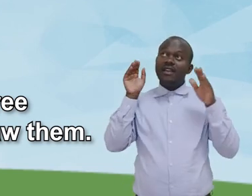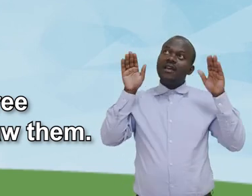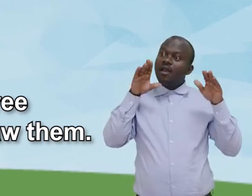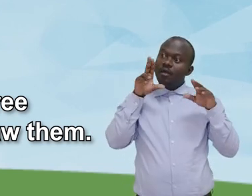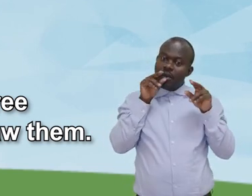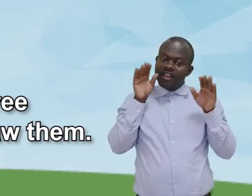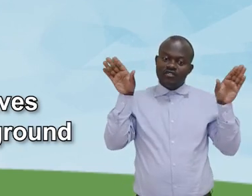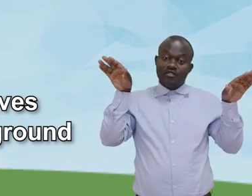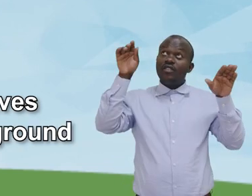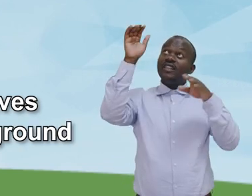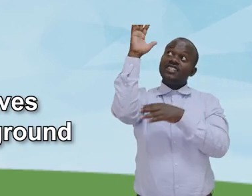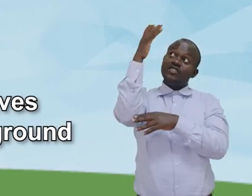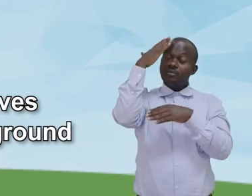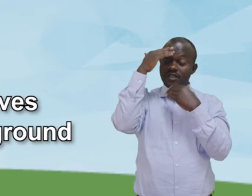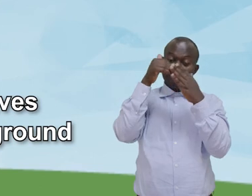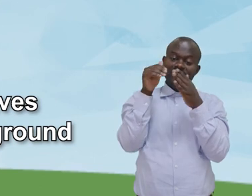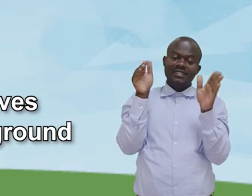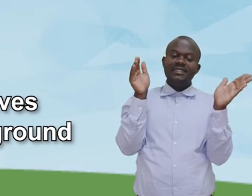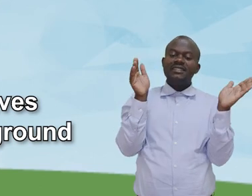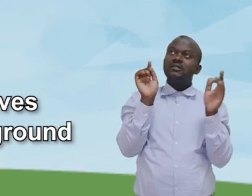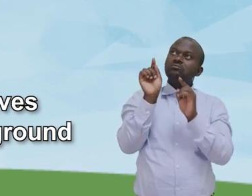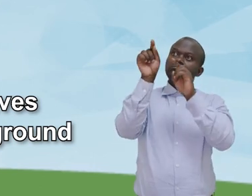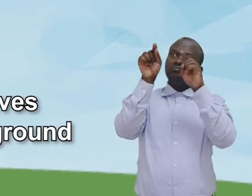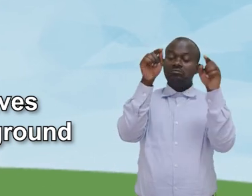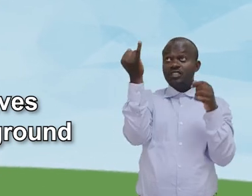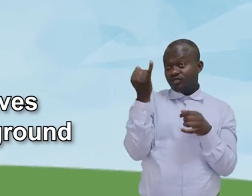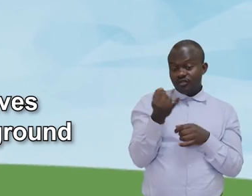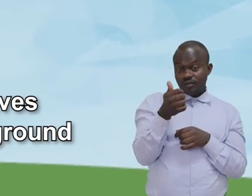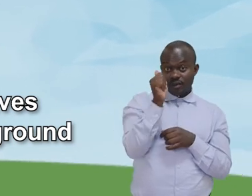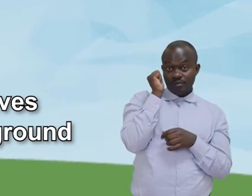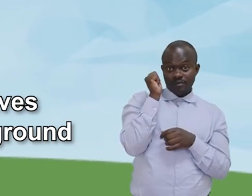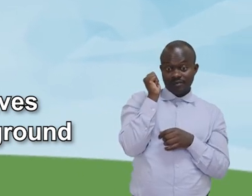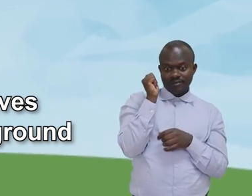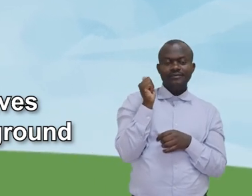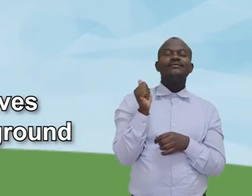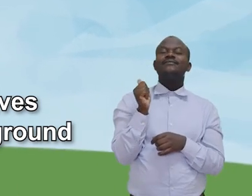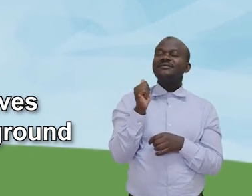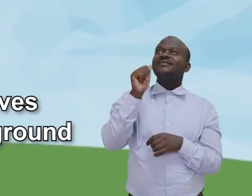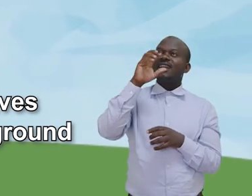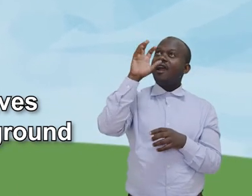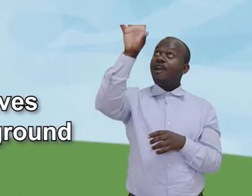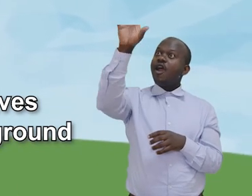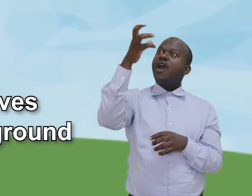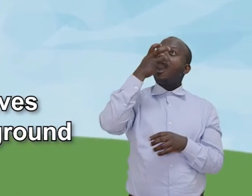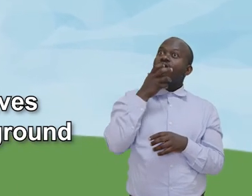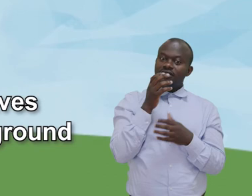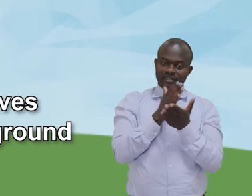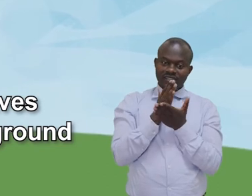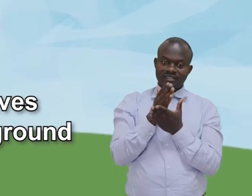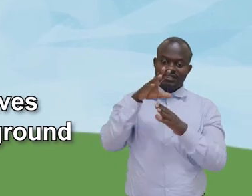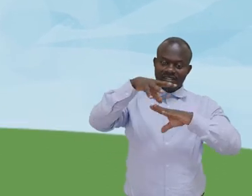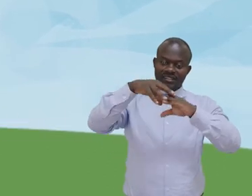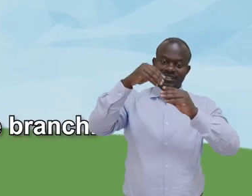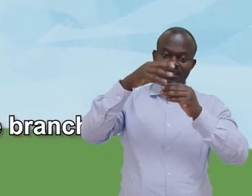we need to know them to draw them. Oh, the mango tree has green leaves and some brown dry